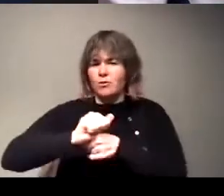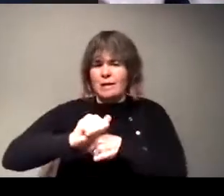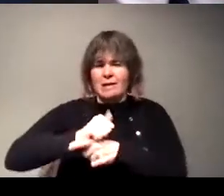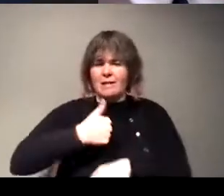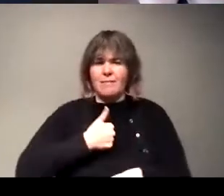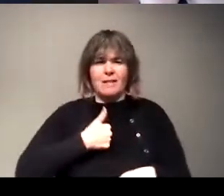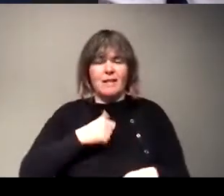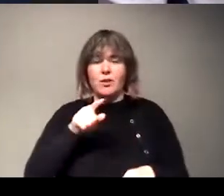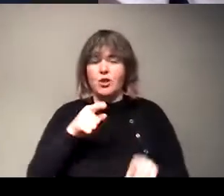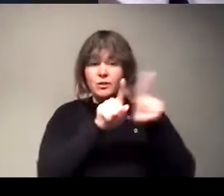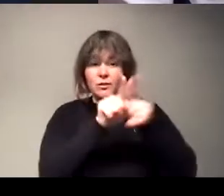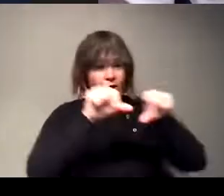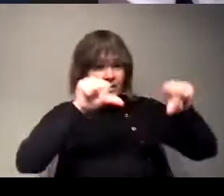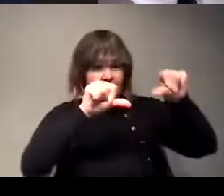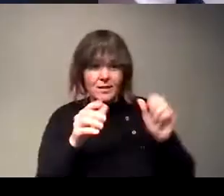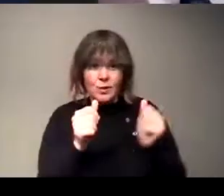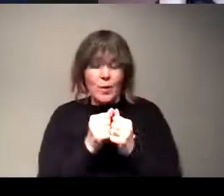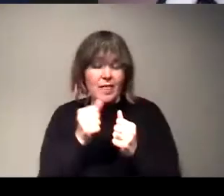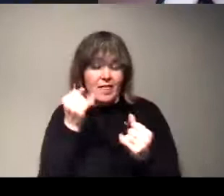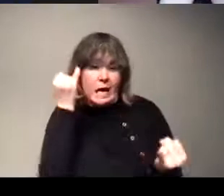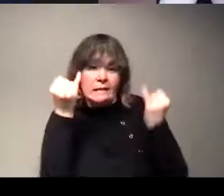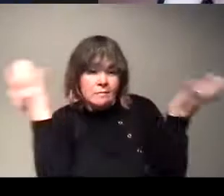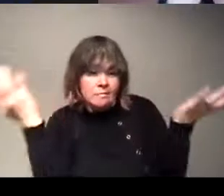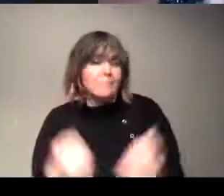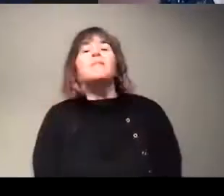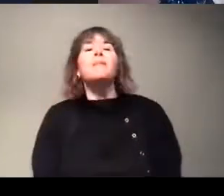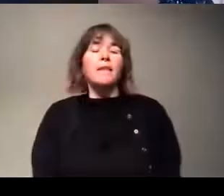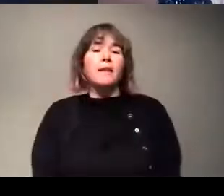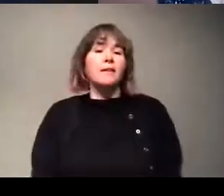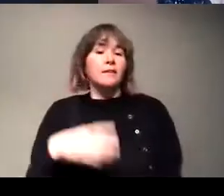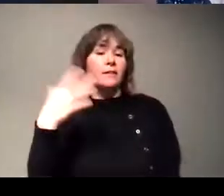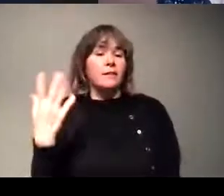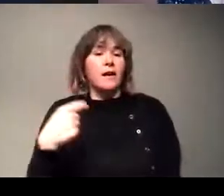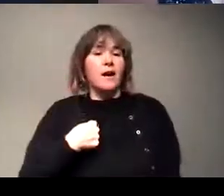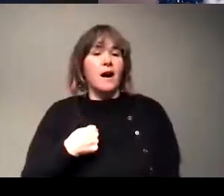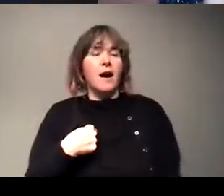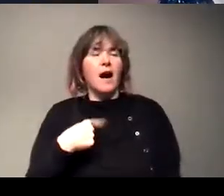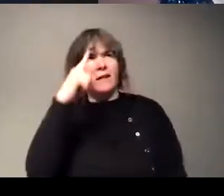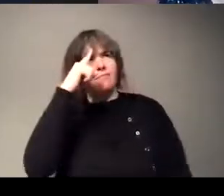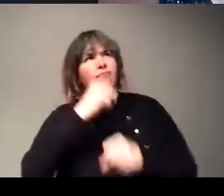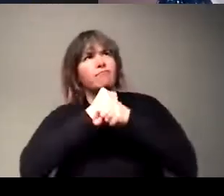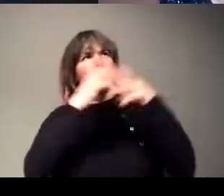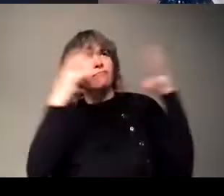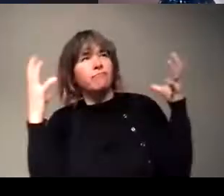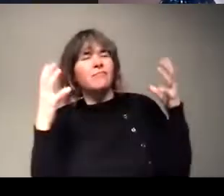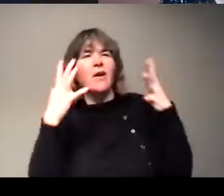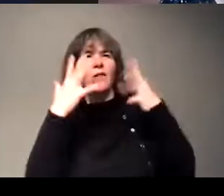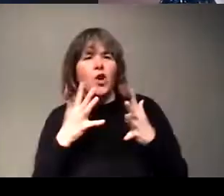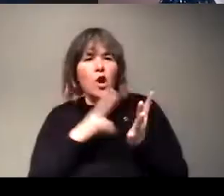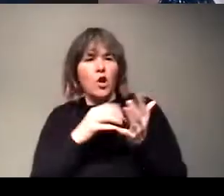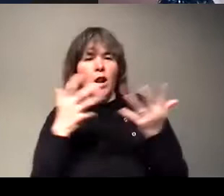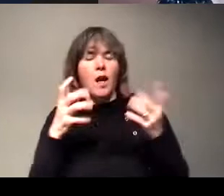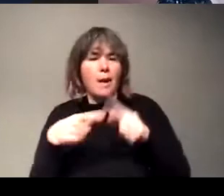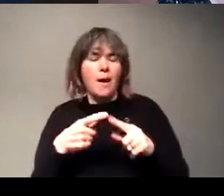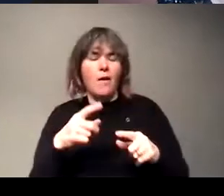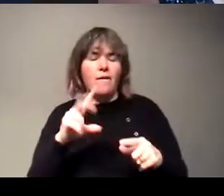an astronomer with ideas. So I almost imagine it, like, unfortunately, we've learned a lot about